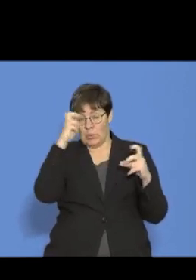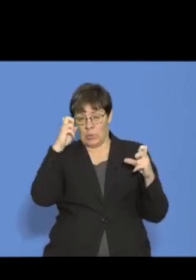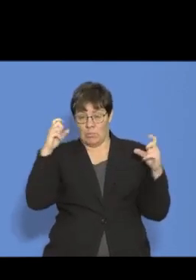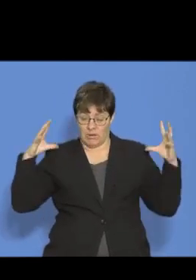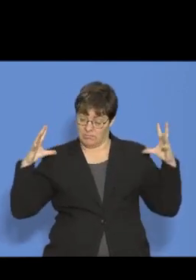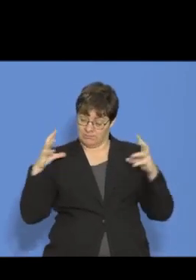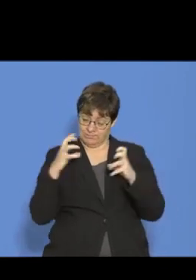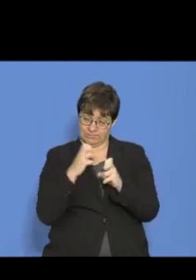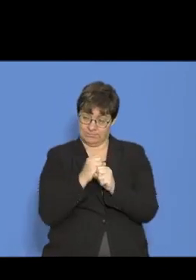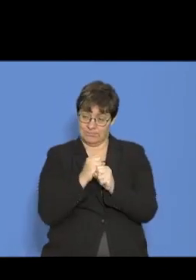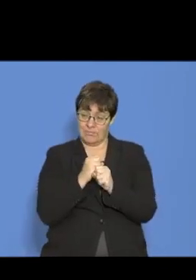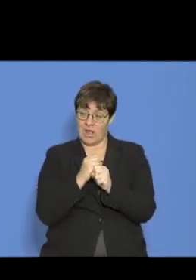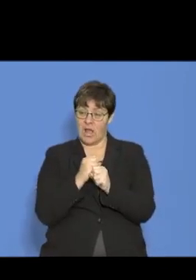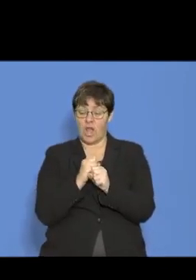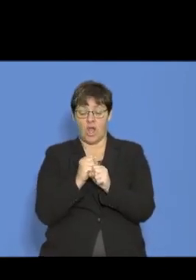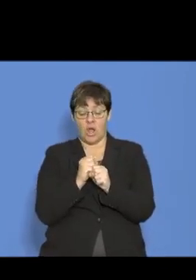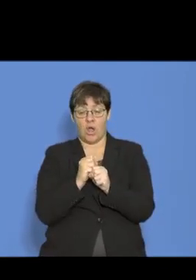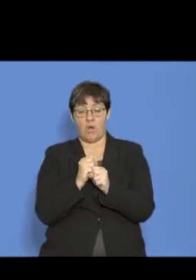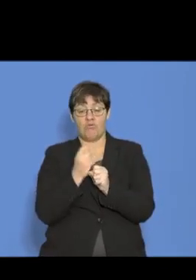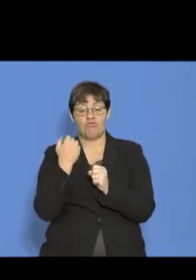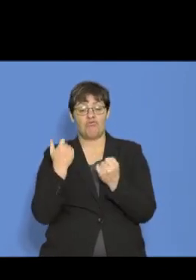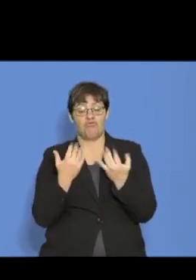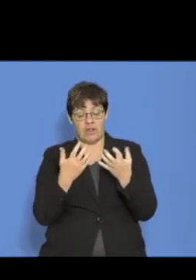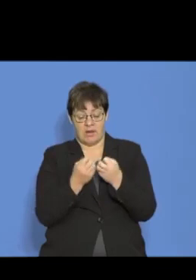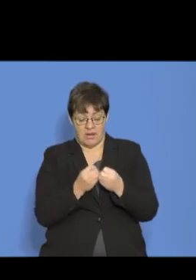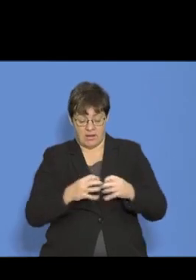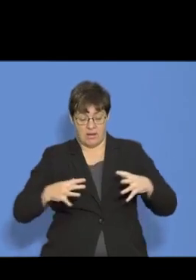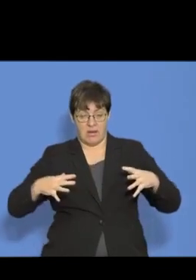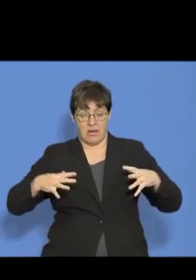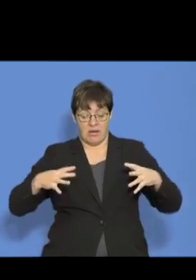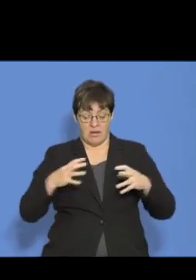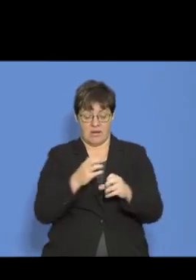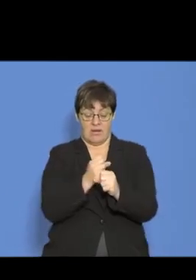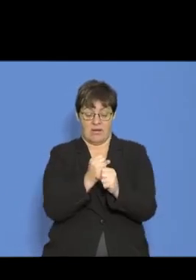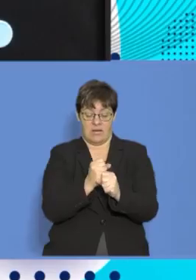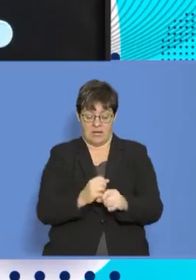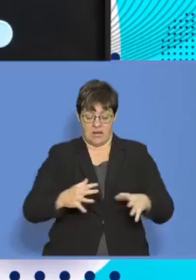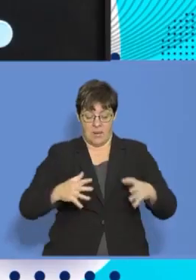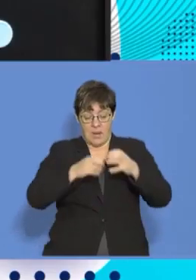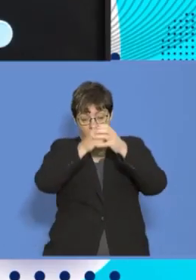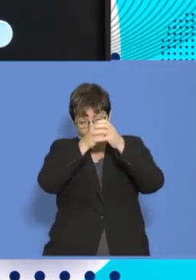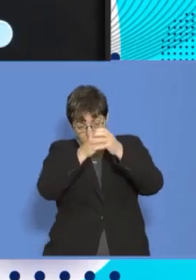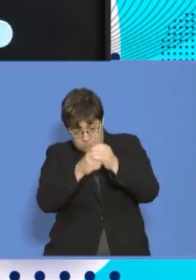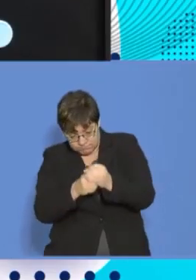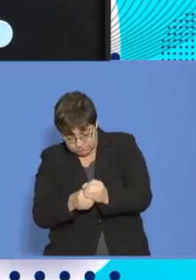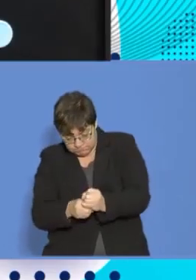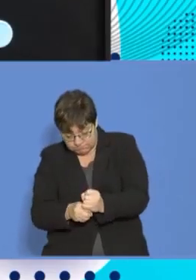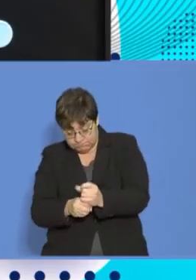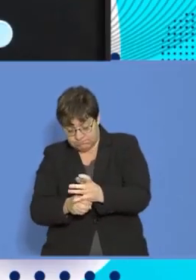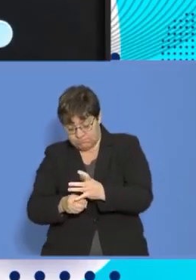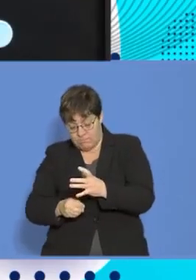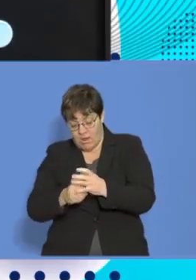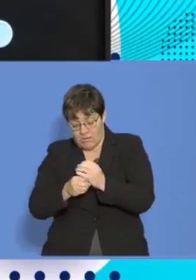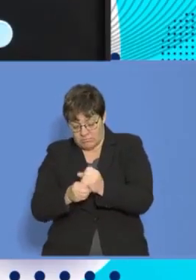the contraction and the green arrows point to the relaxation. So when these muscles contract, it pushes and opens up